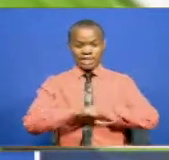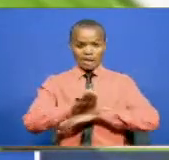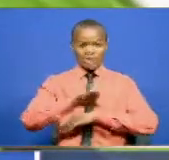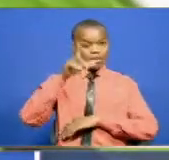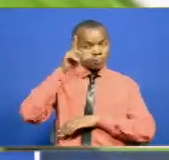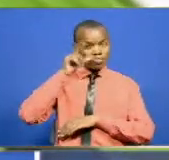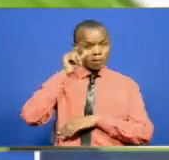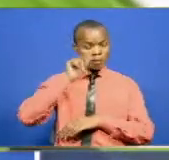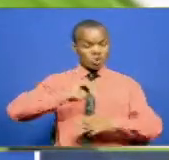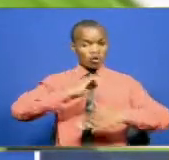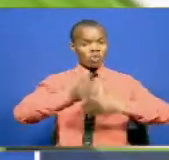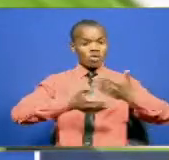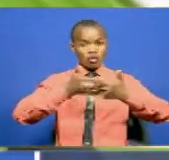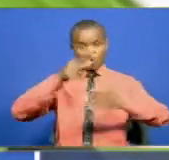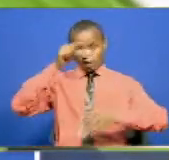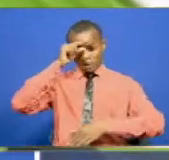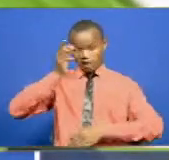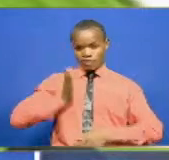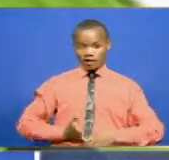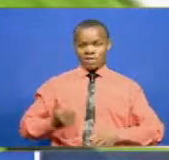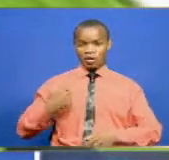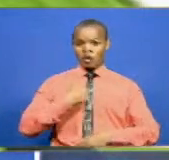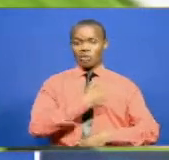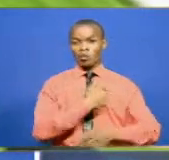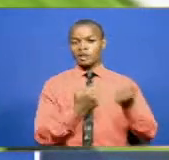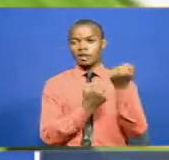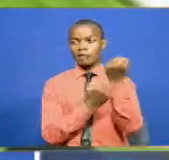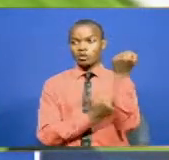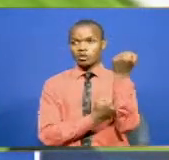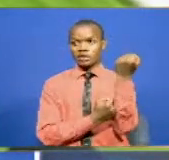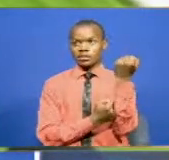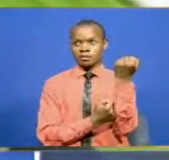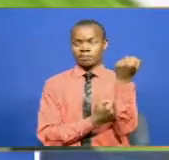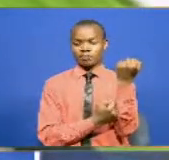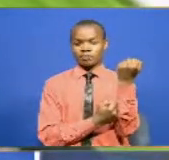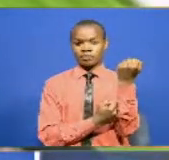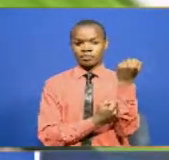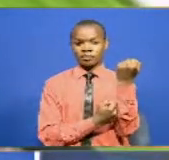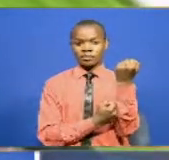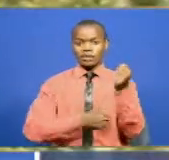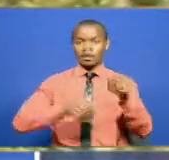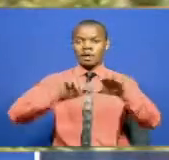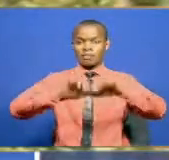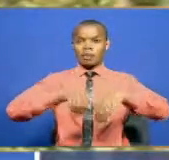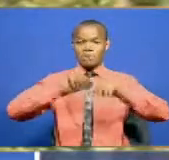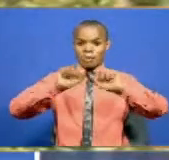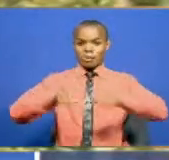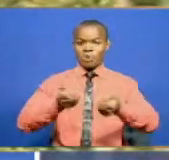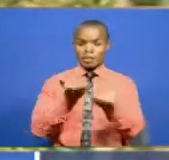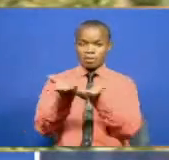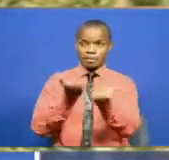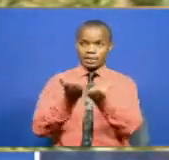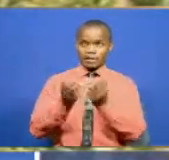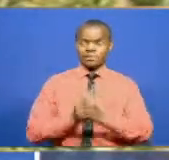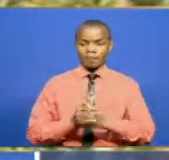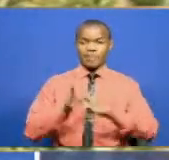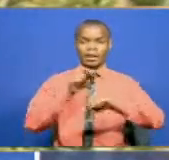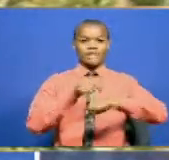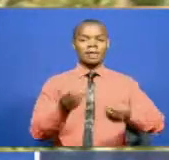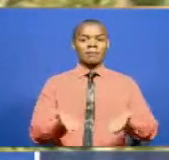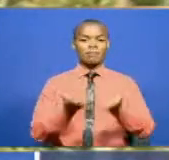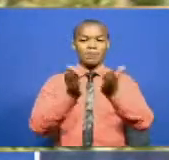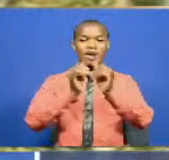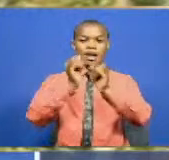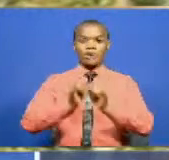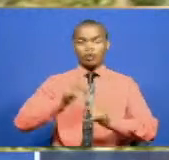sote magavana tunaunga mkono kilimo hii iwe ni biashara. Implementation of new policies on